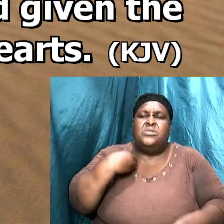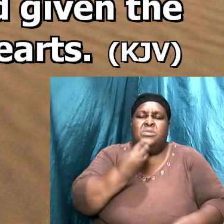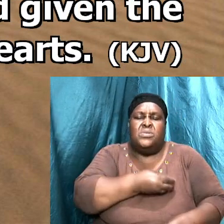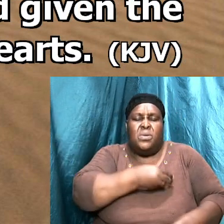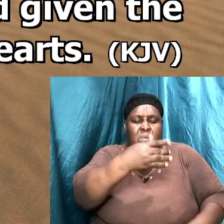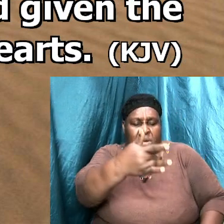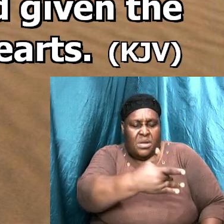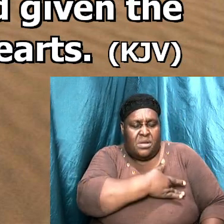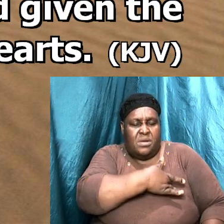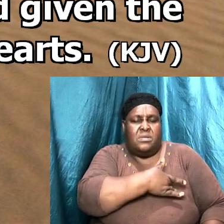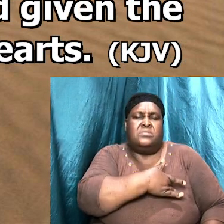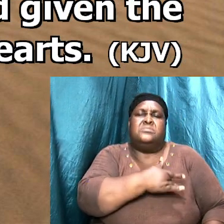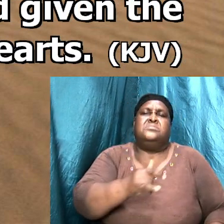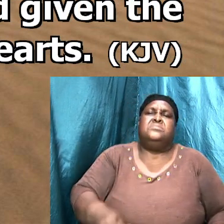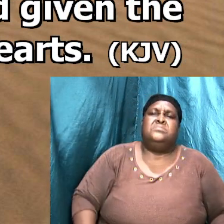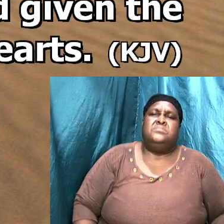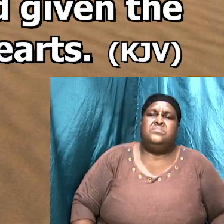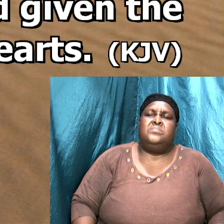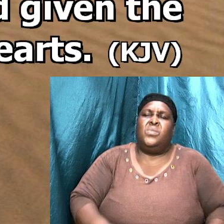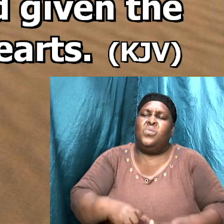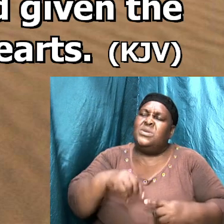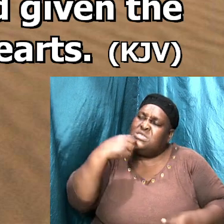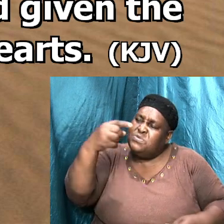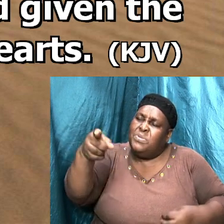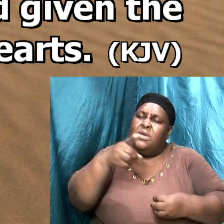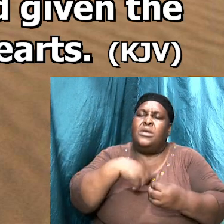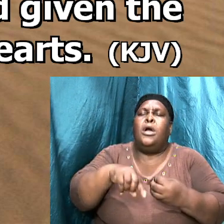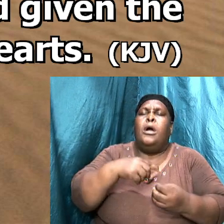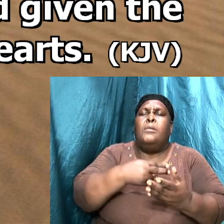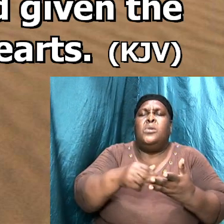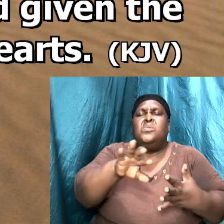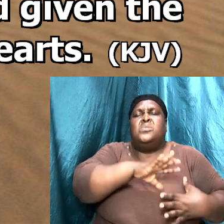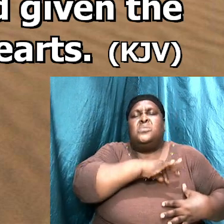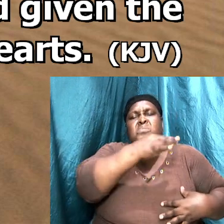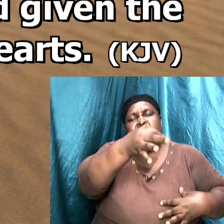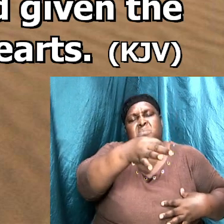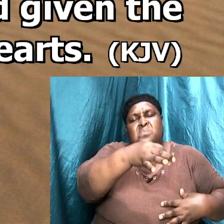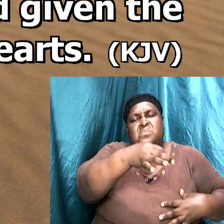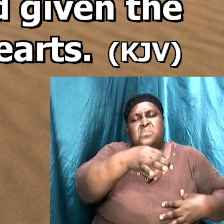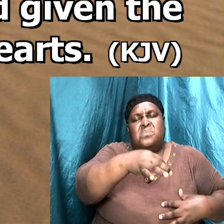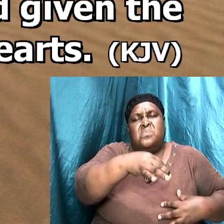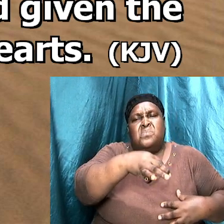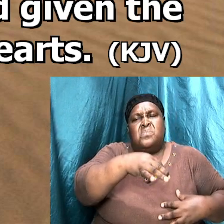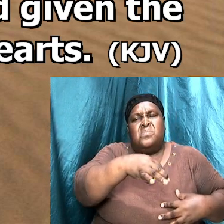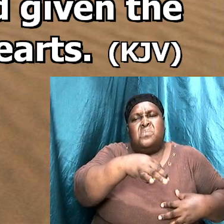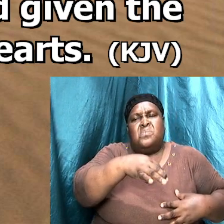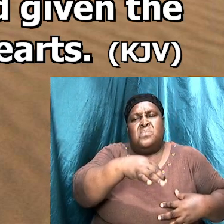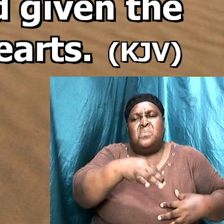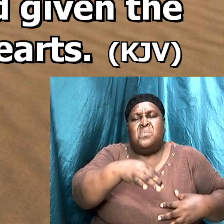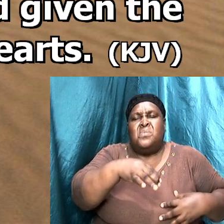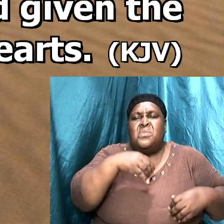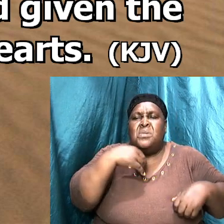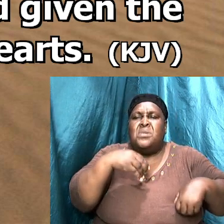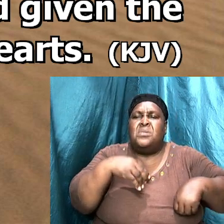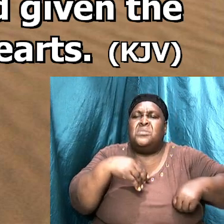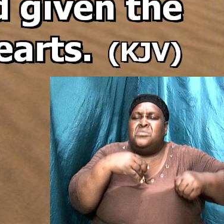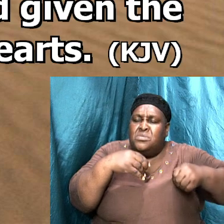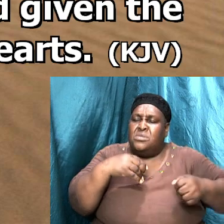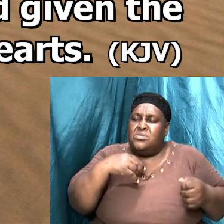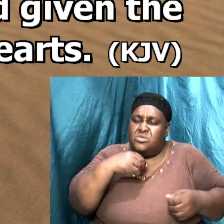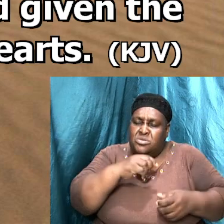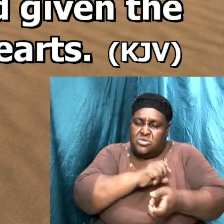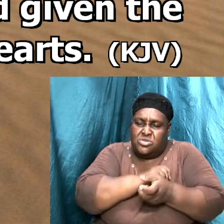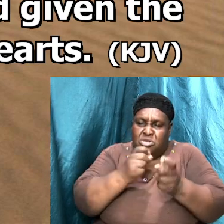hearts. So when we talk about the Holy Ghost or Holy Spirit, we say that the terms are unchangeable